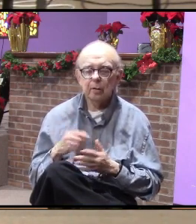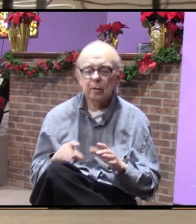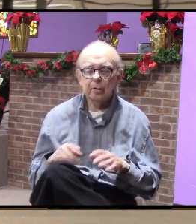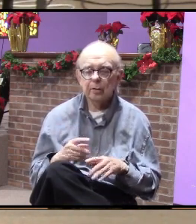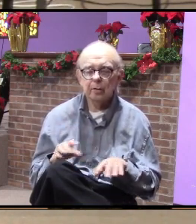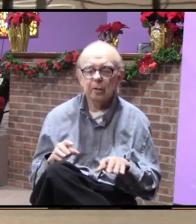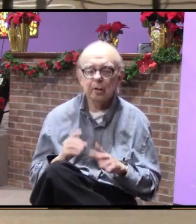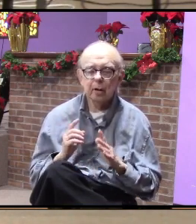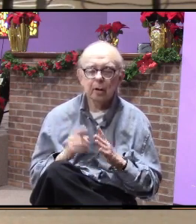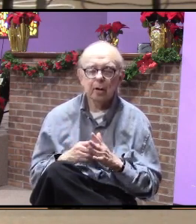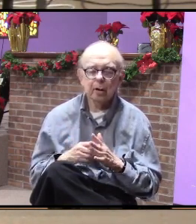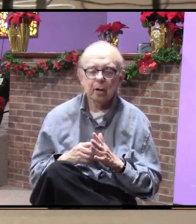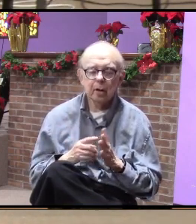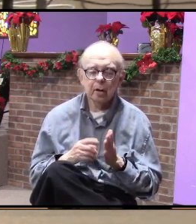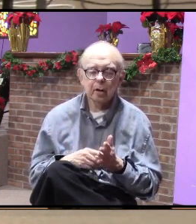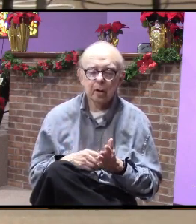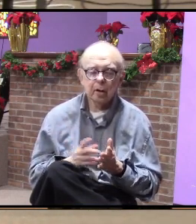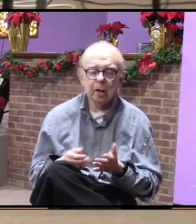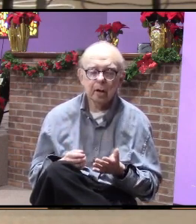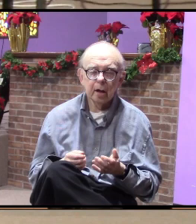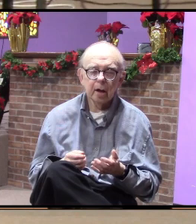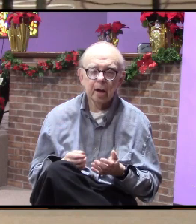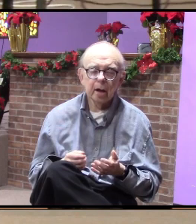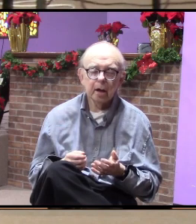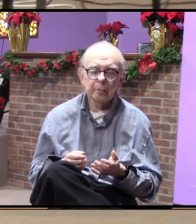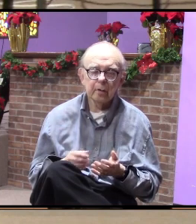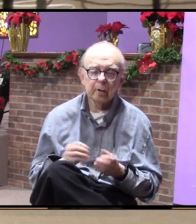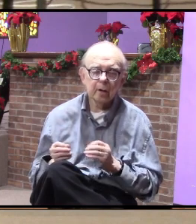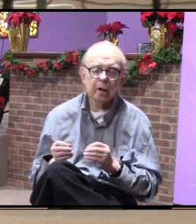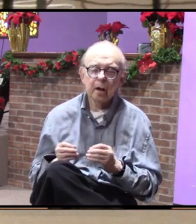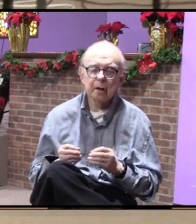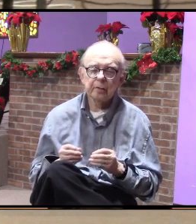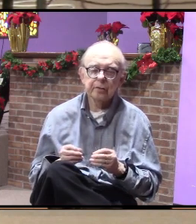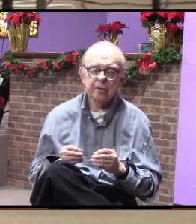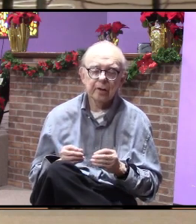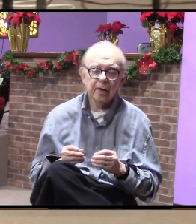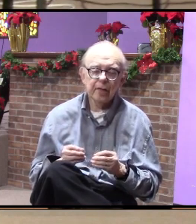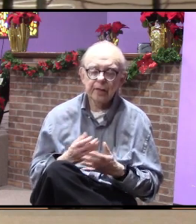to do was show how much you can cram in a day.